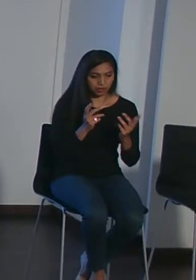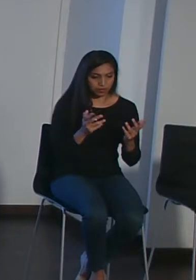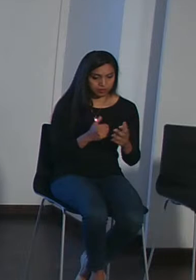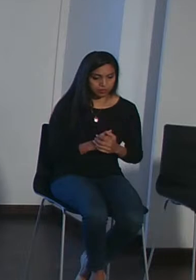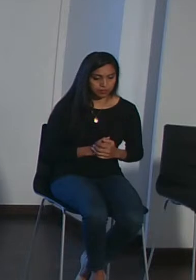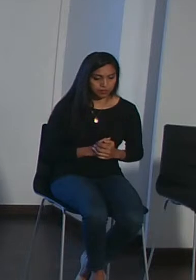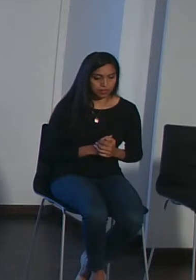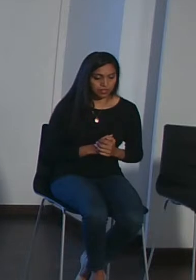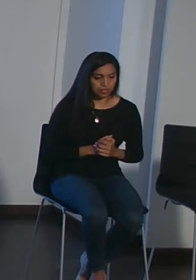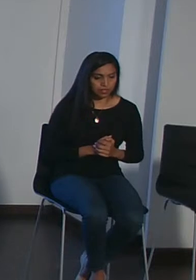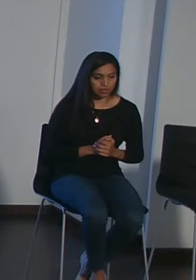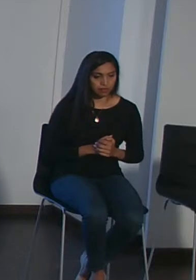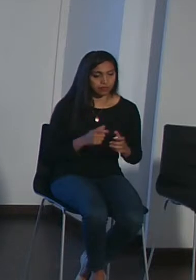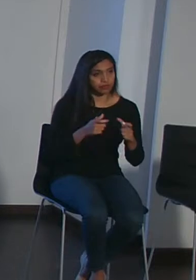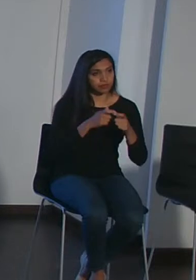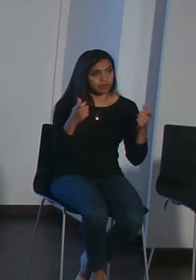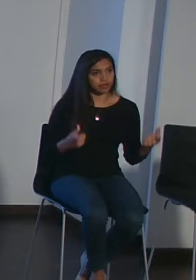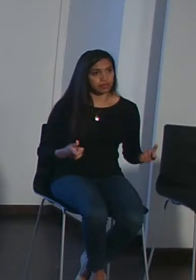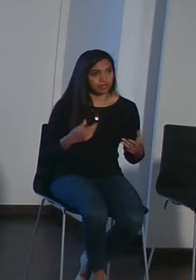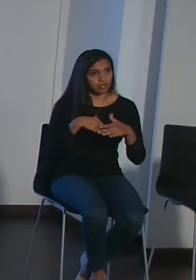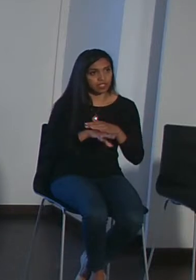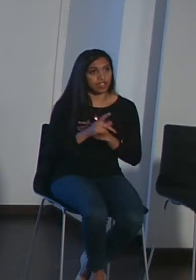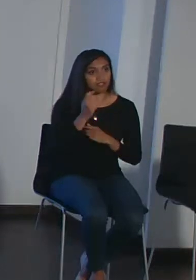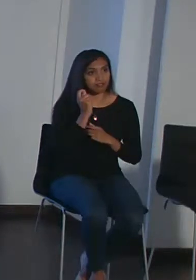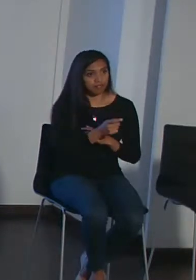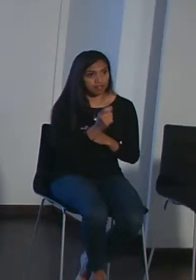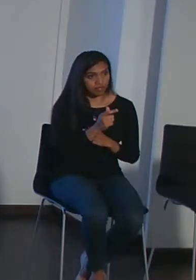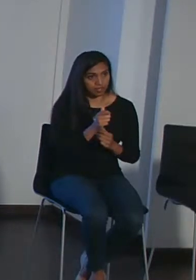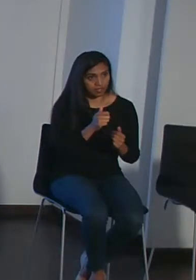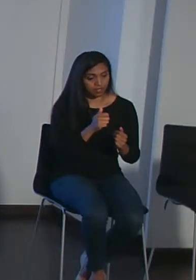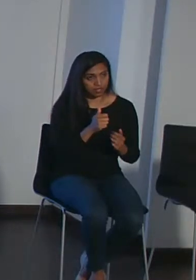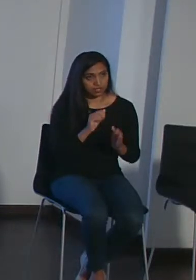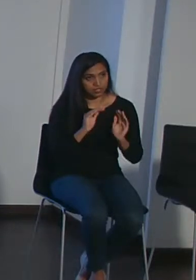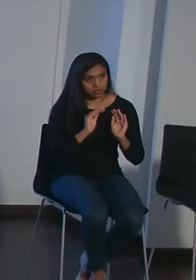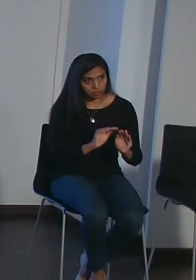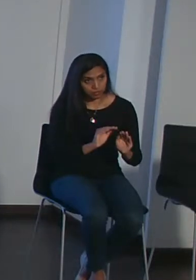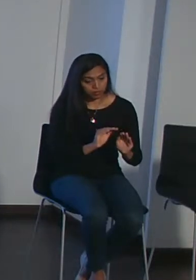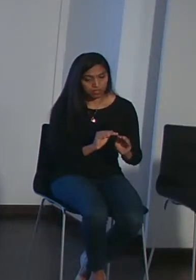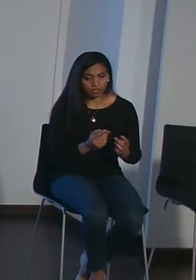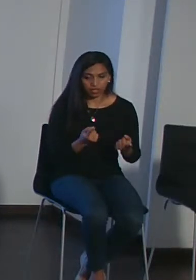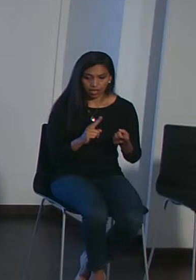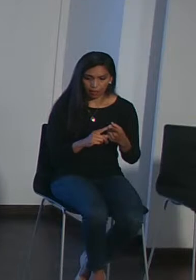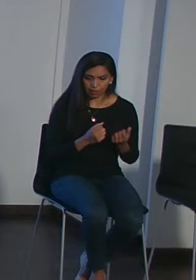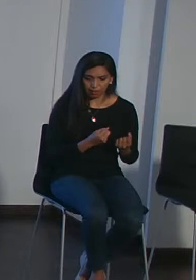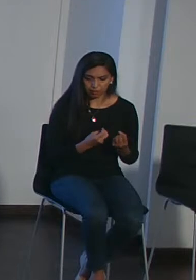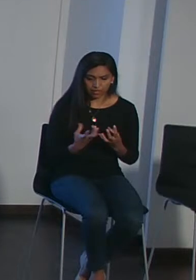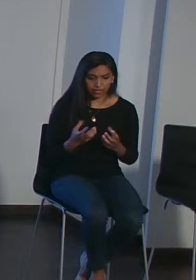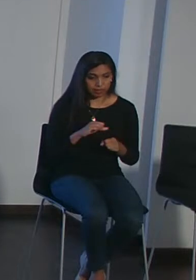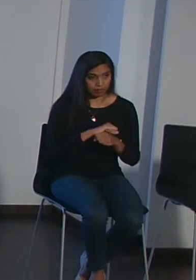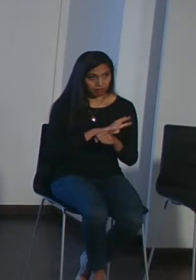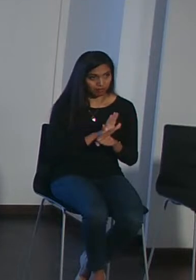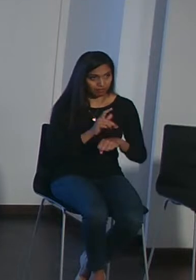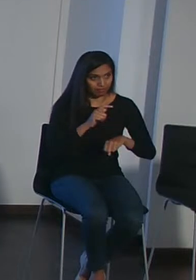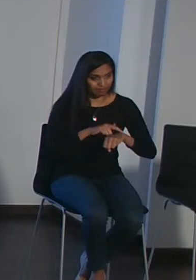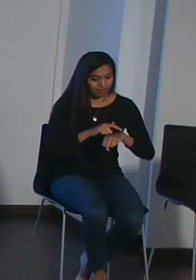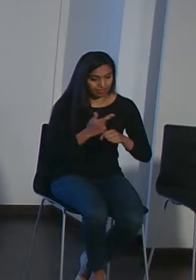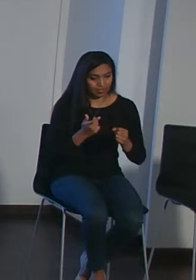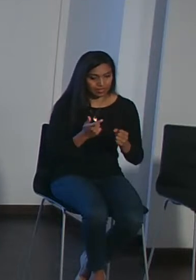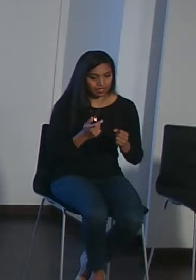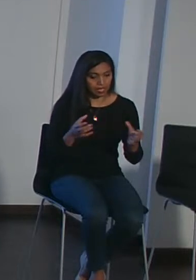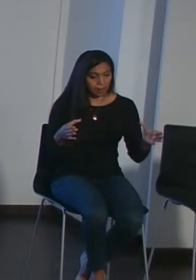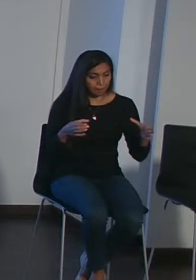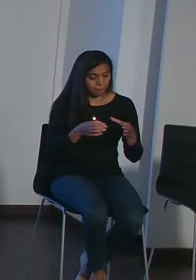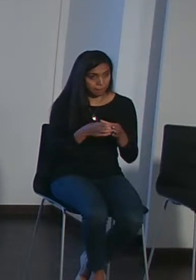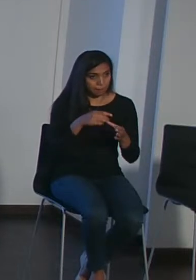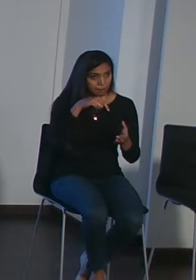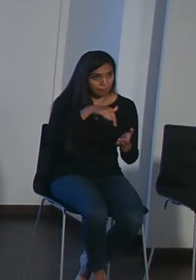was with institutions and funding. And I think this happened a lot in the pandemic, that spaces